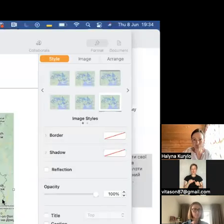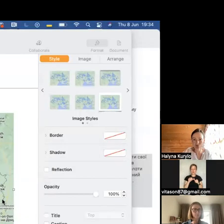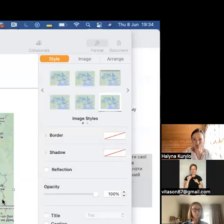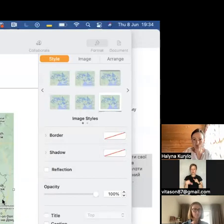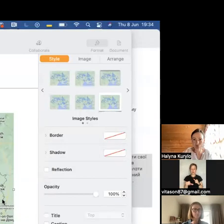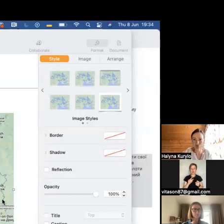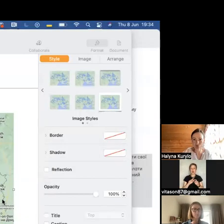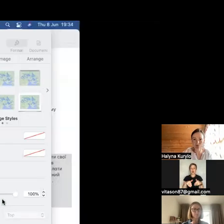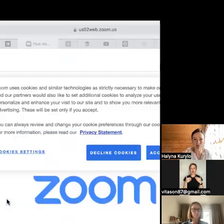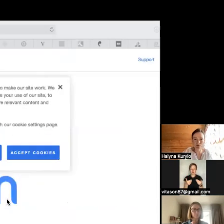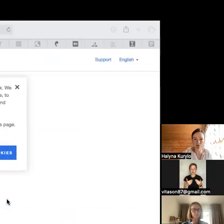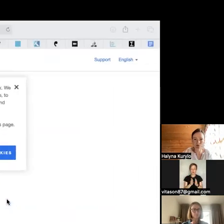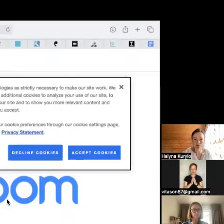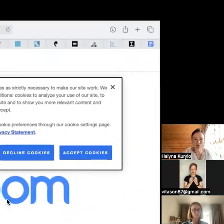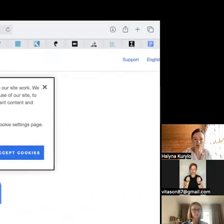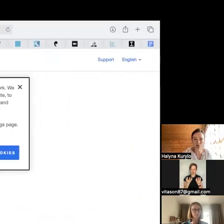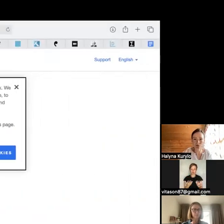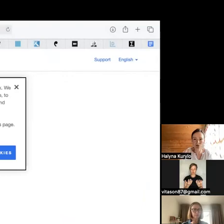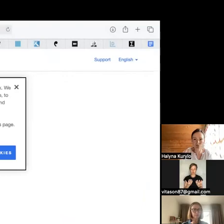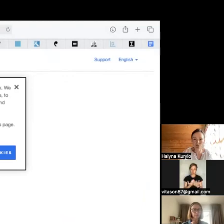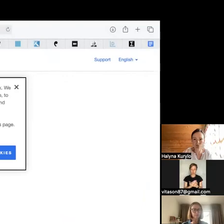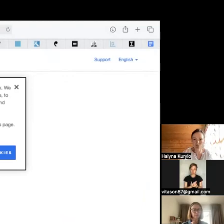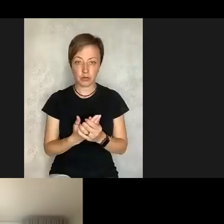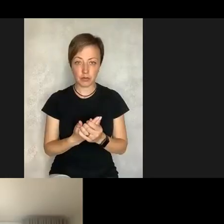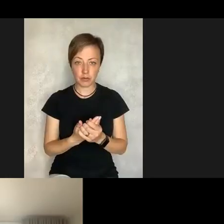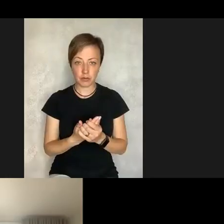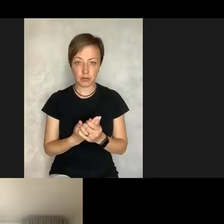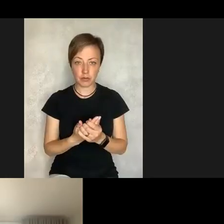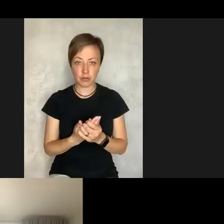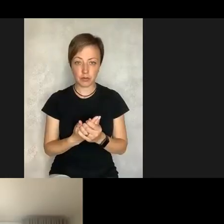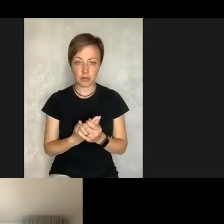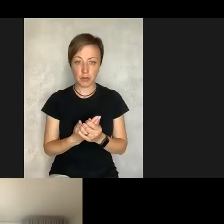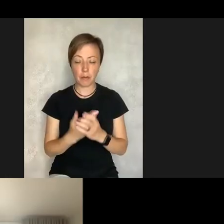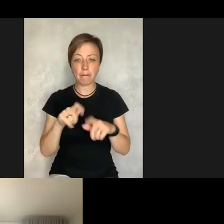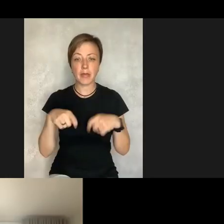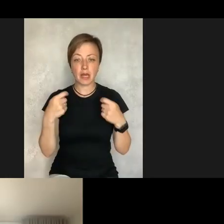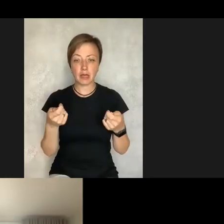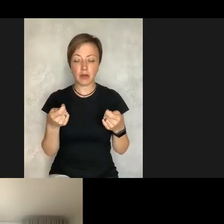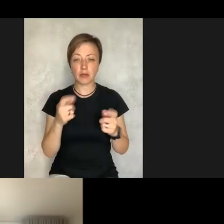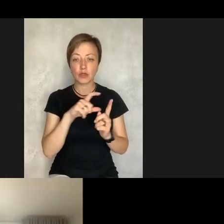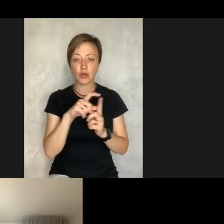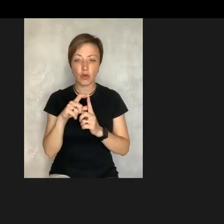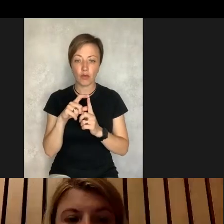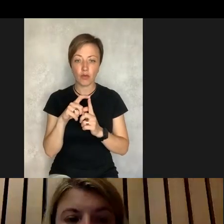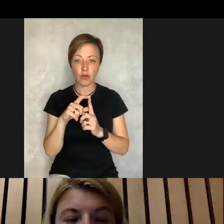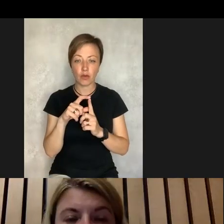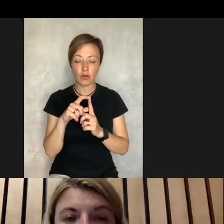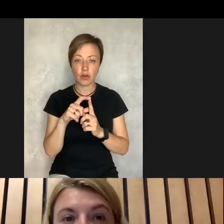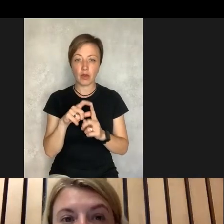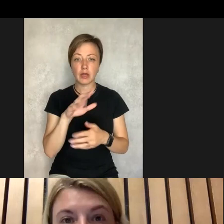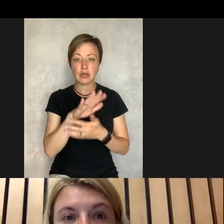Instead of recommendations, I would like to pass the floor